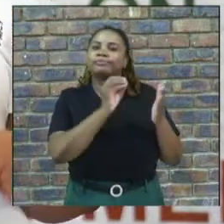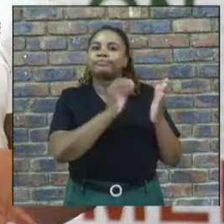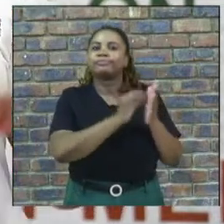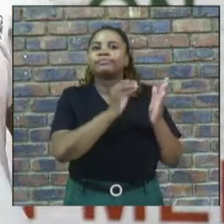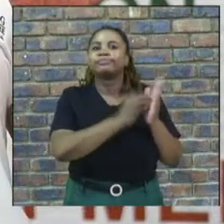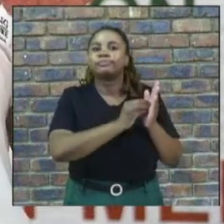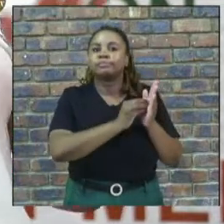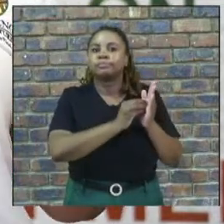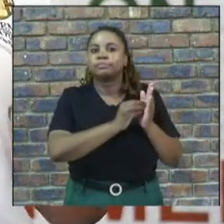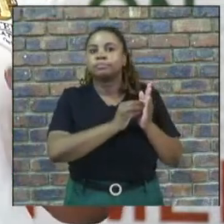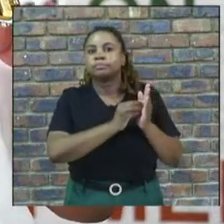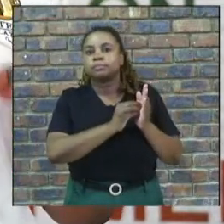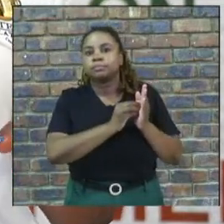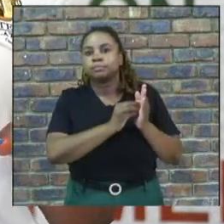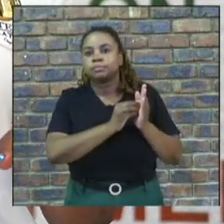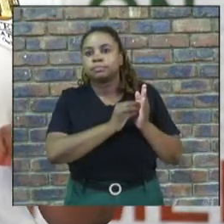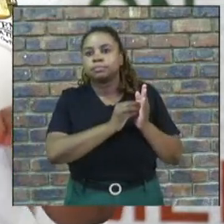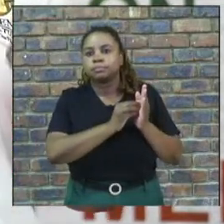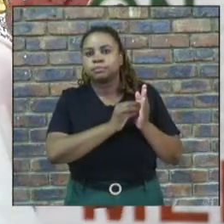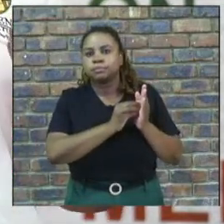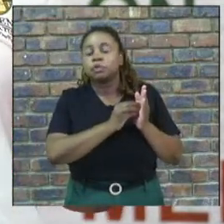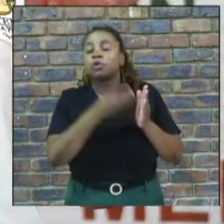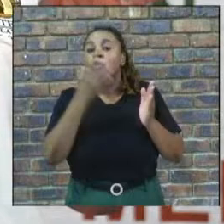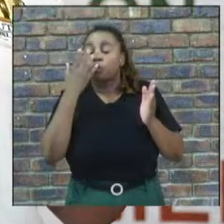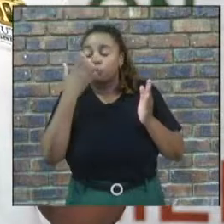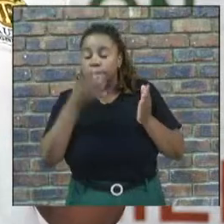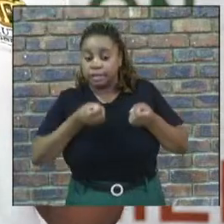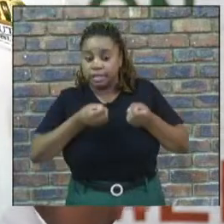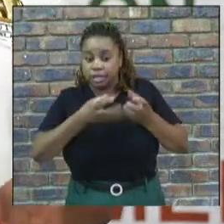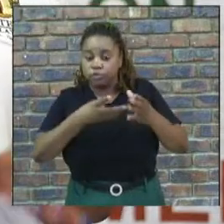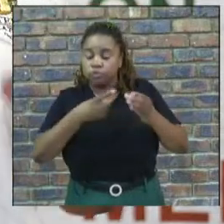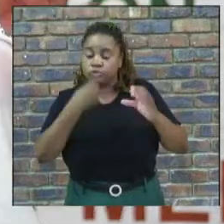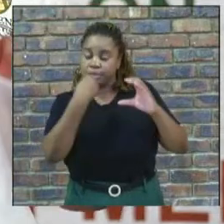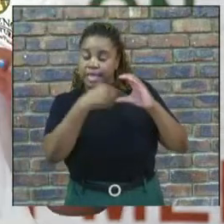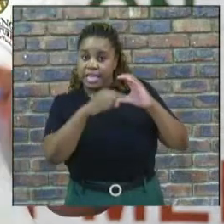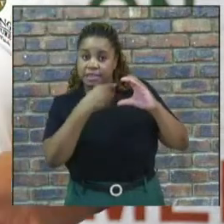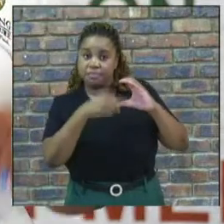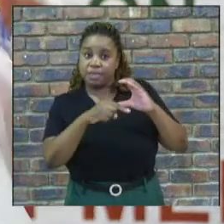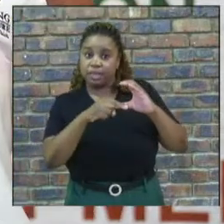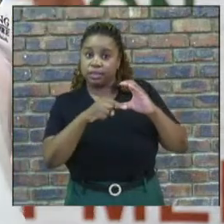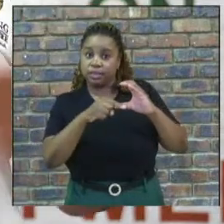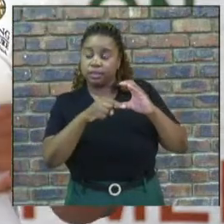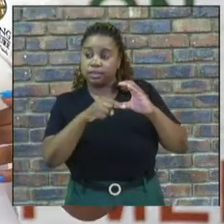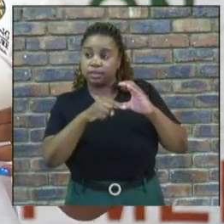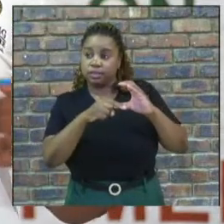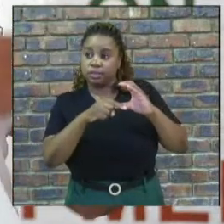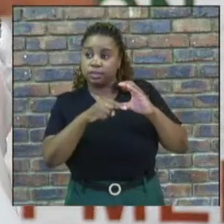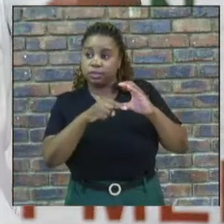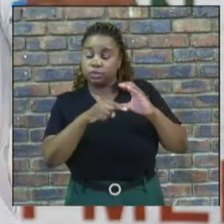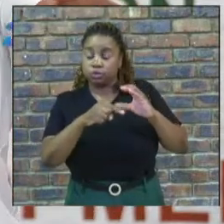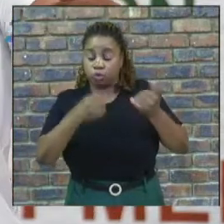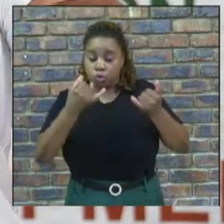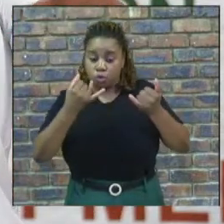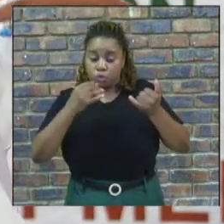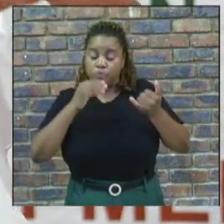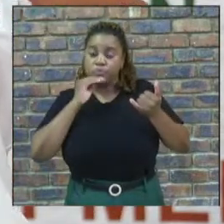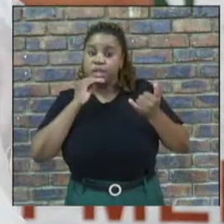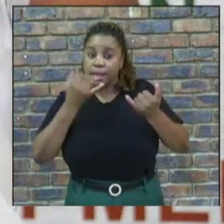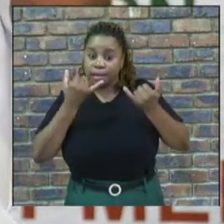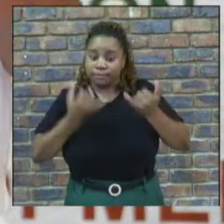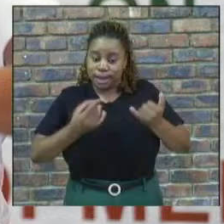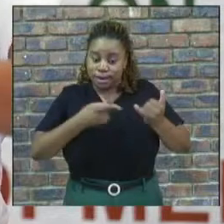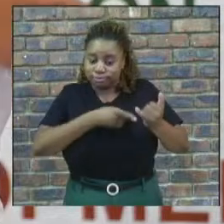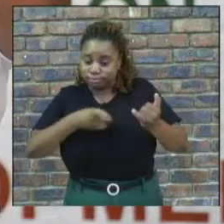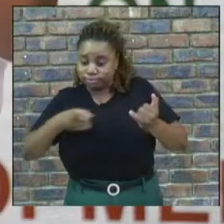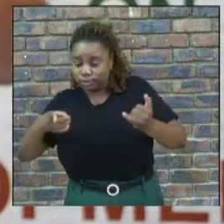Submissions, we will give you the email address where you can send. Up until between now and the 20th, you